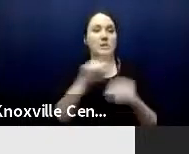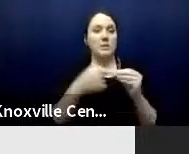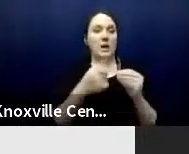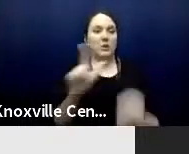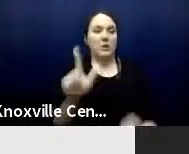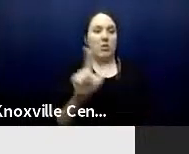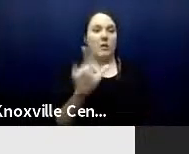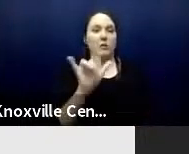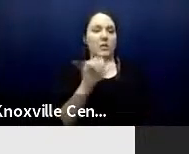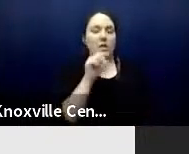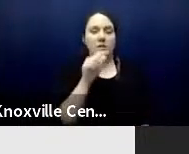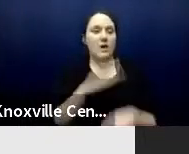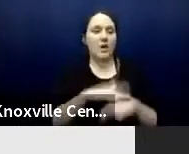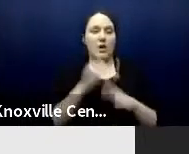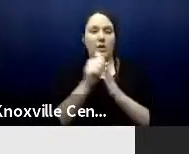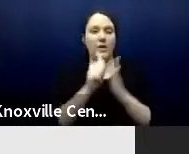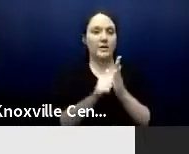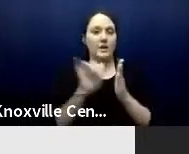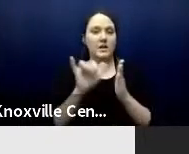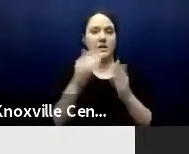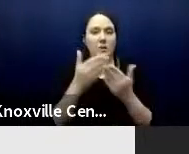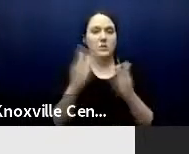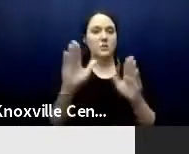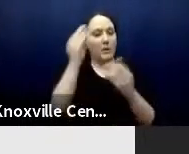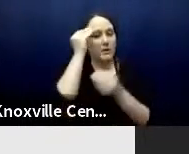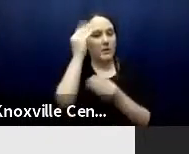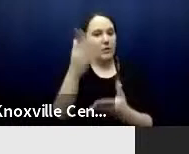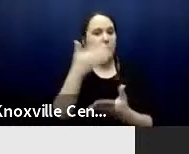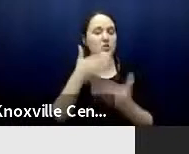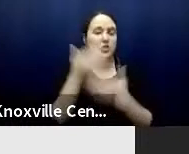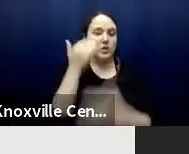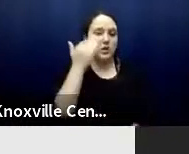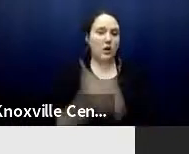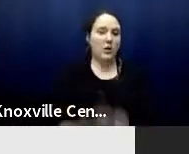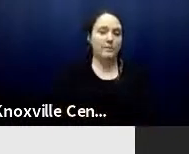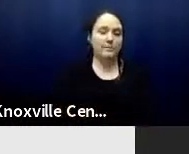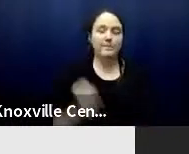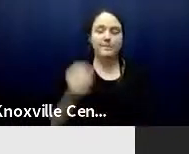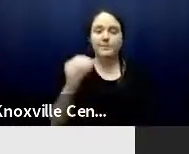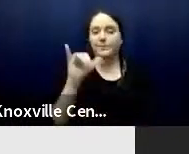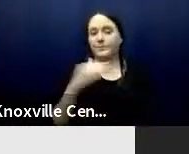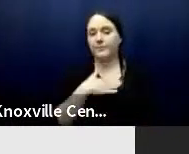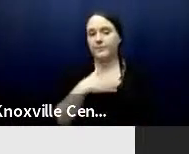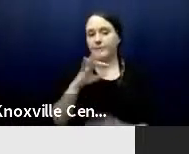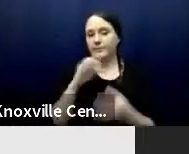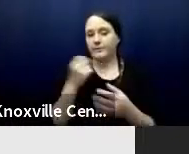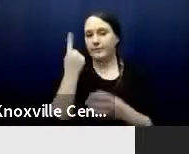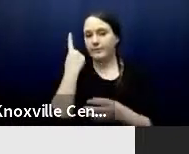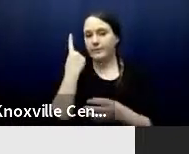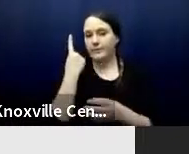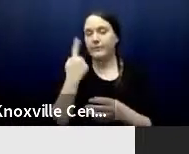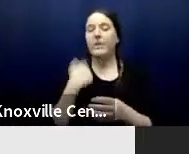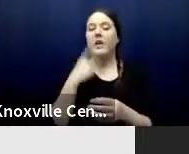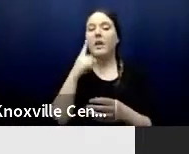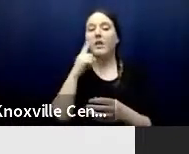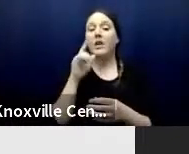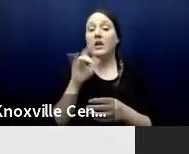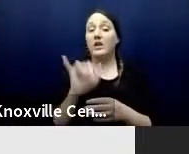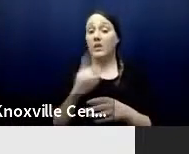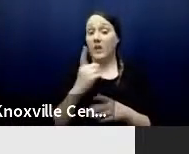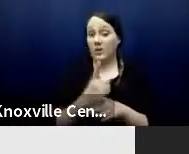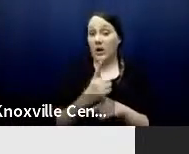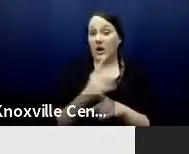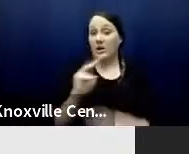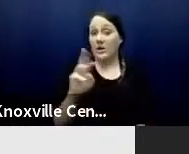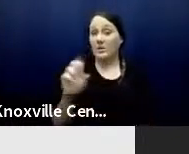not an agenda item. That was public information. It's good to know. So that's my interpretation. And I think, is that correct, Mr.